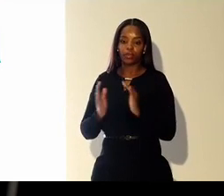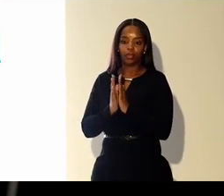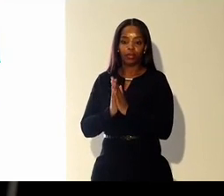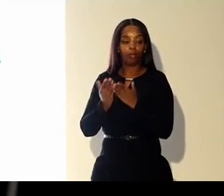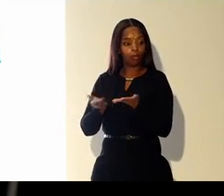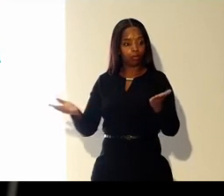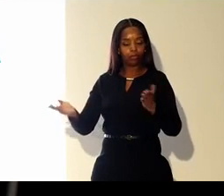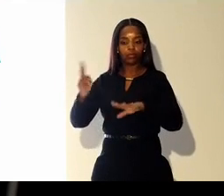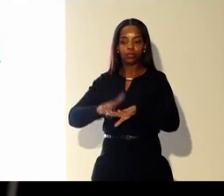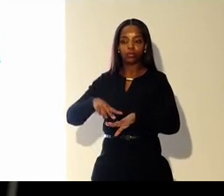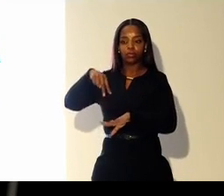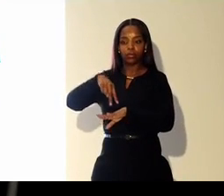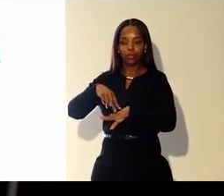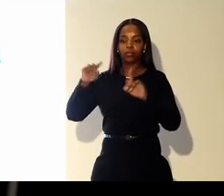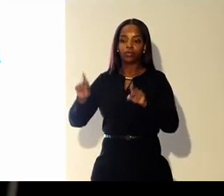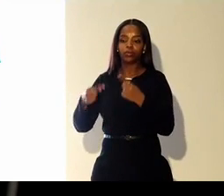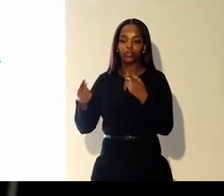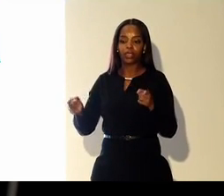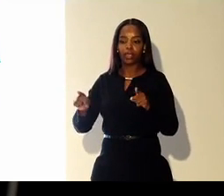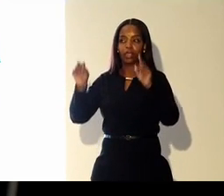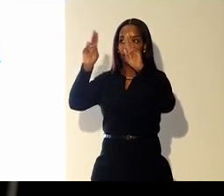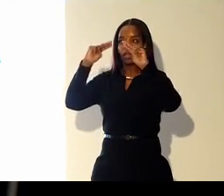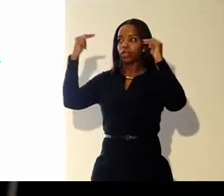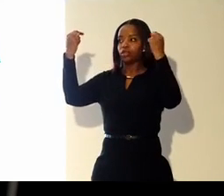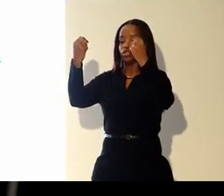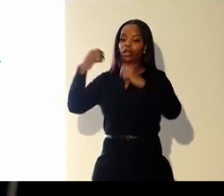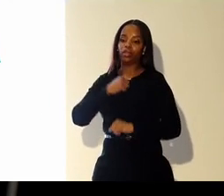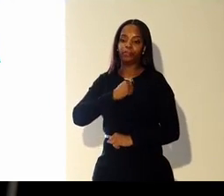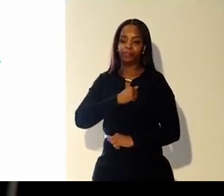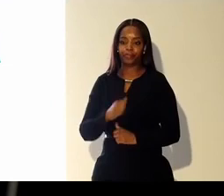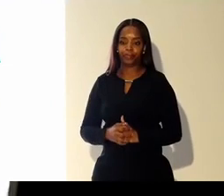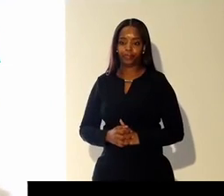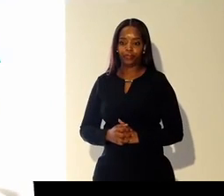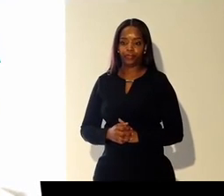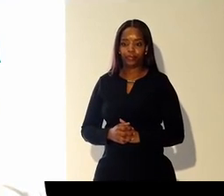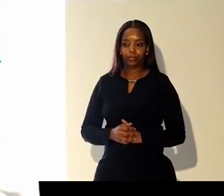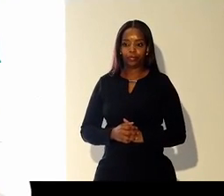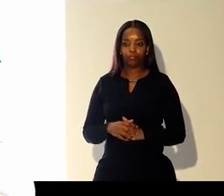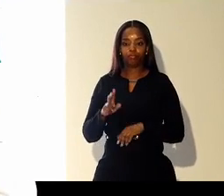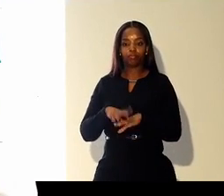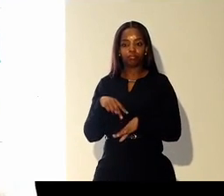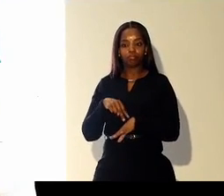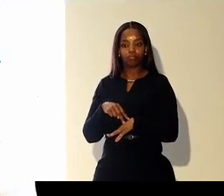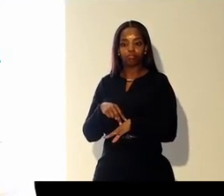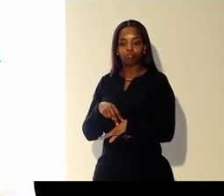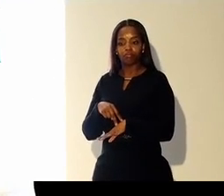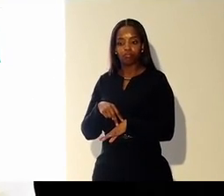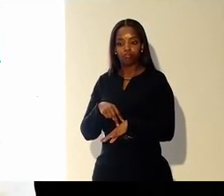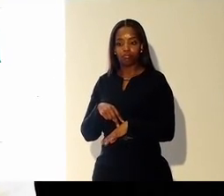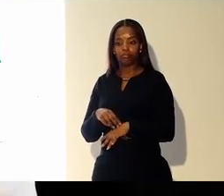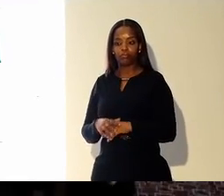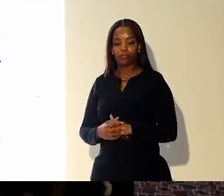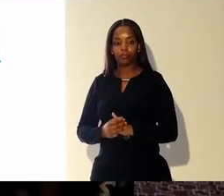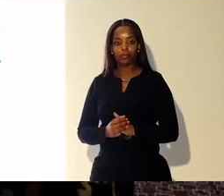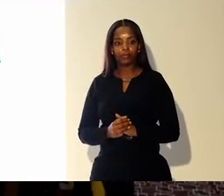for the singing of the national anthem. Can we all rise for the singing of the national